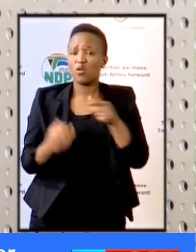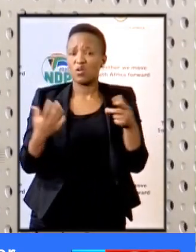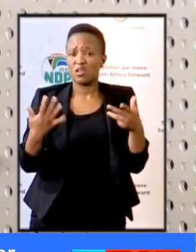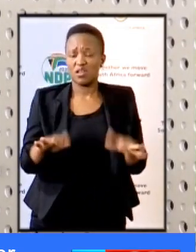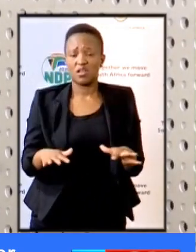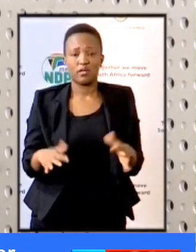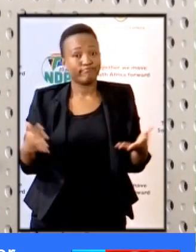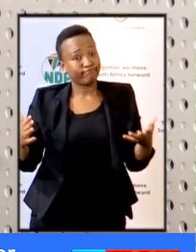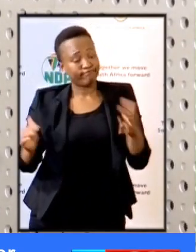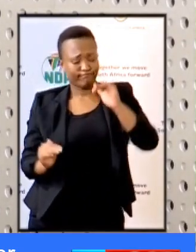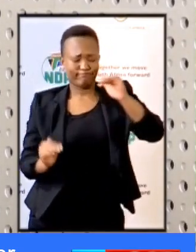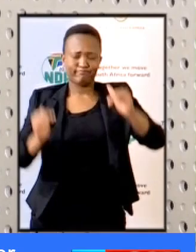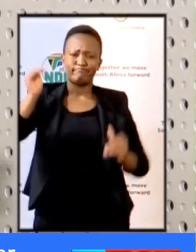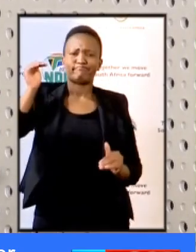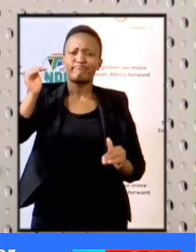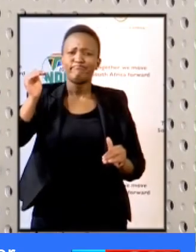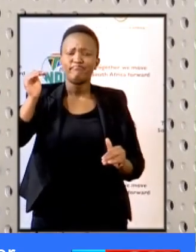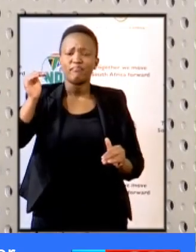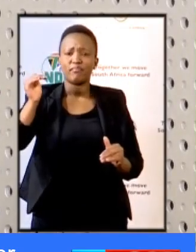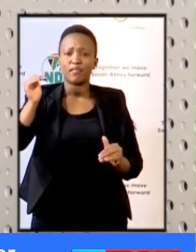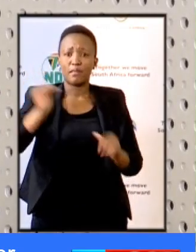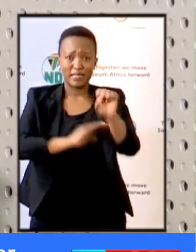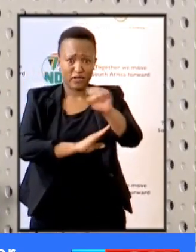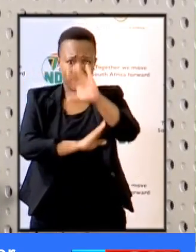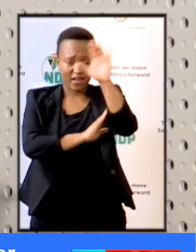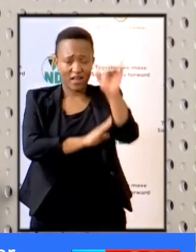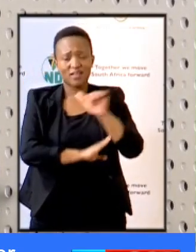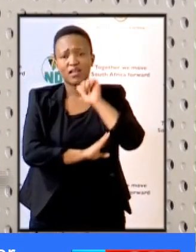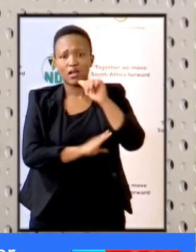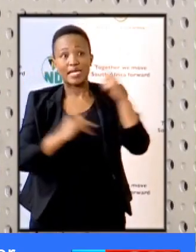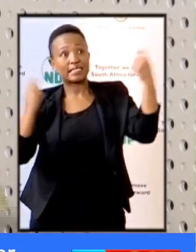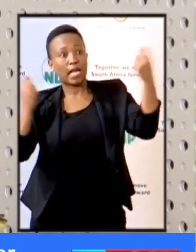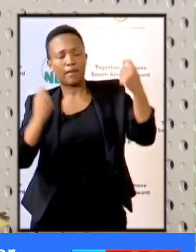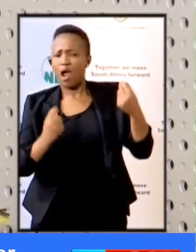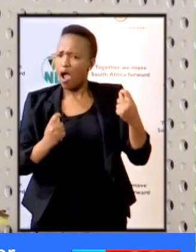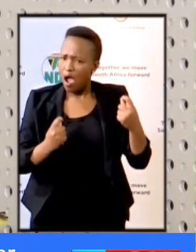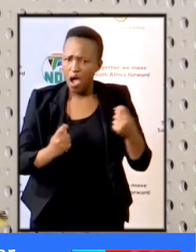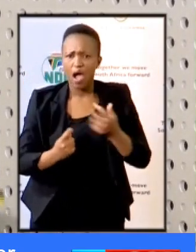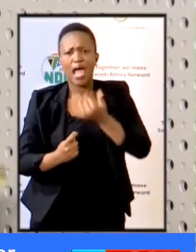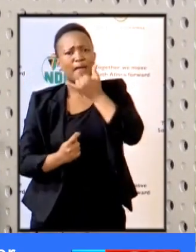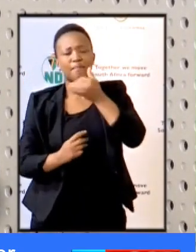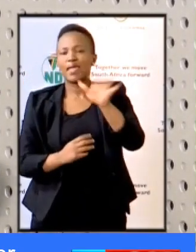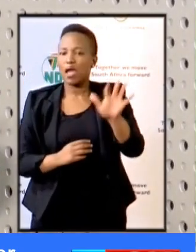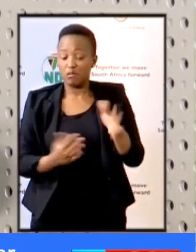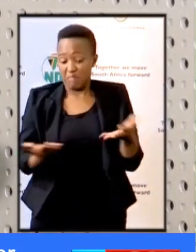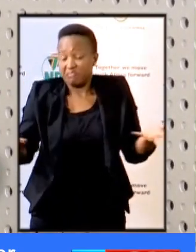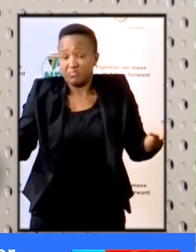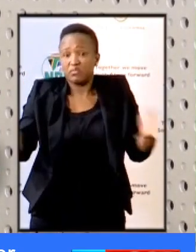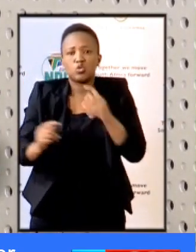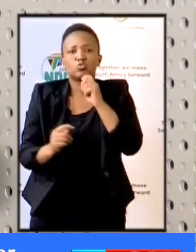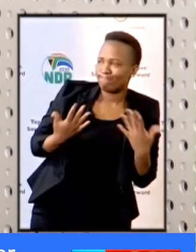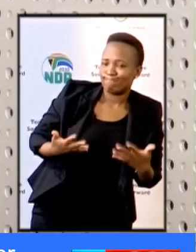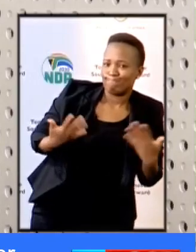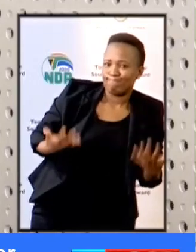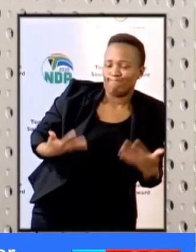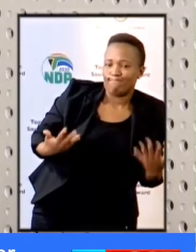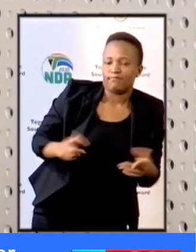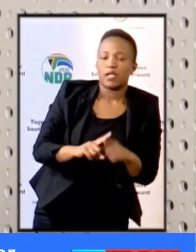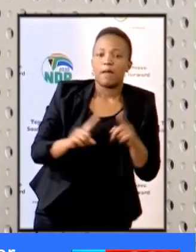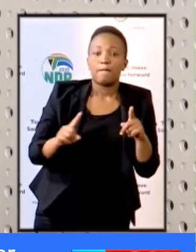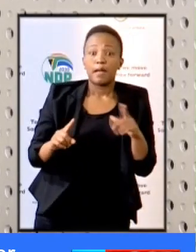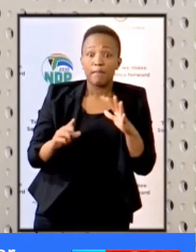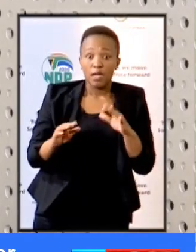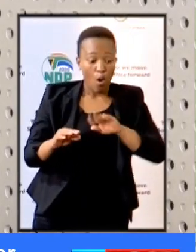an unequal society. We're not celebrating it, we don't like it, but it's a fact. The fact that then you may have different at the end of the